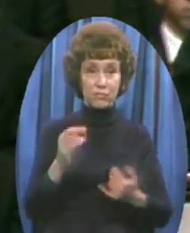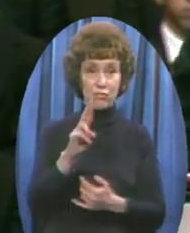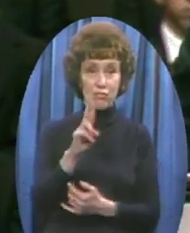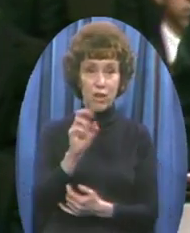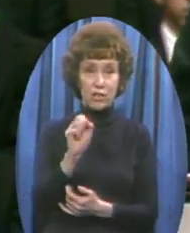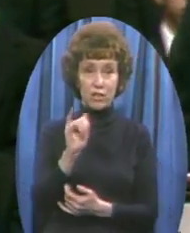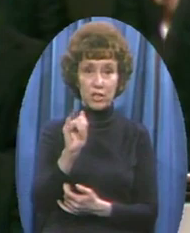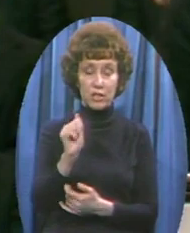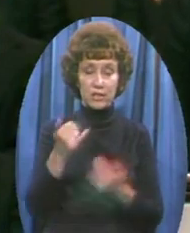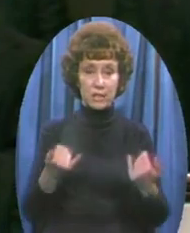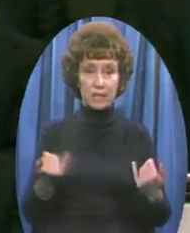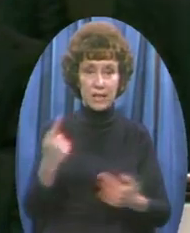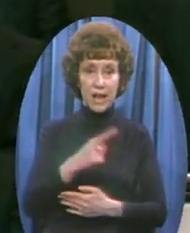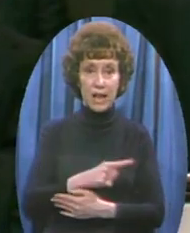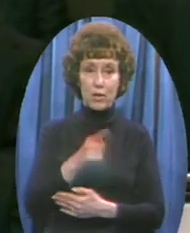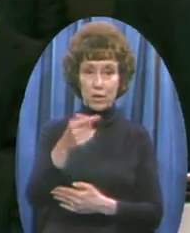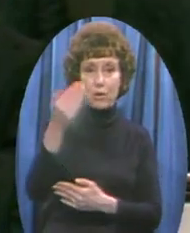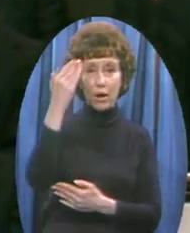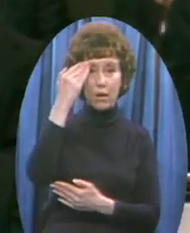another,